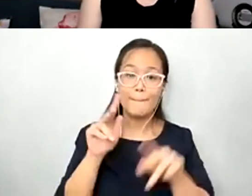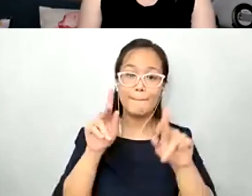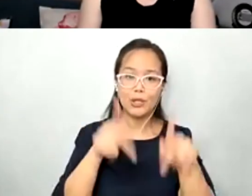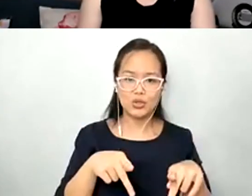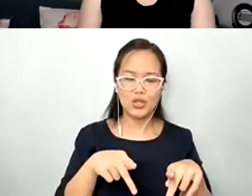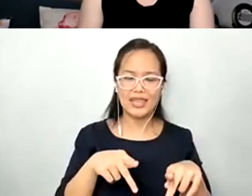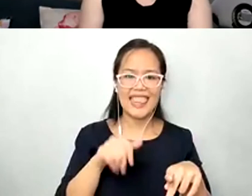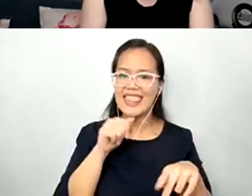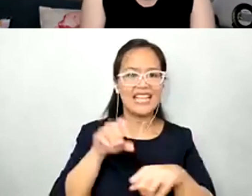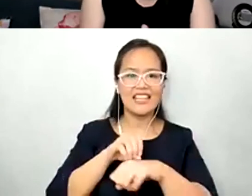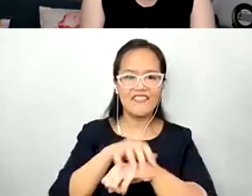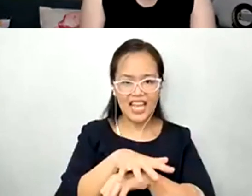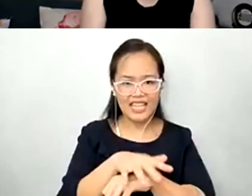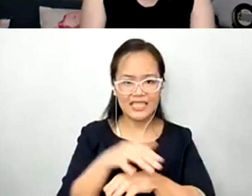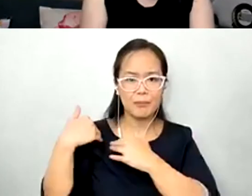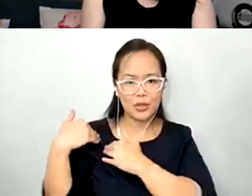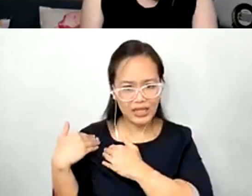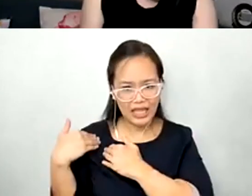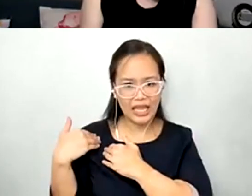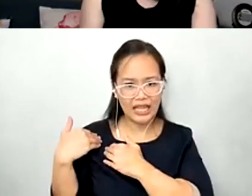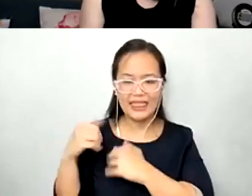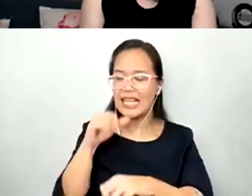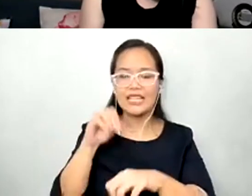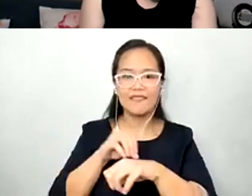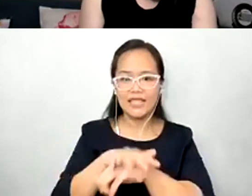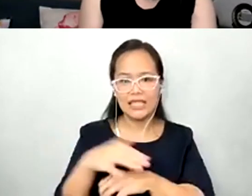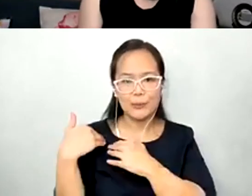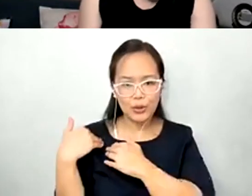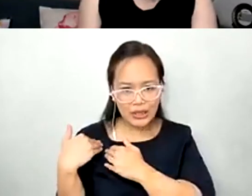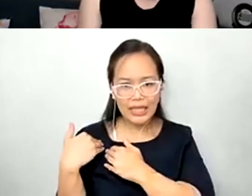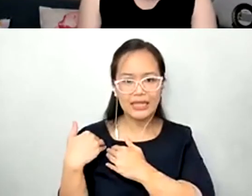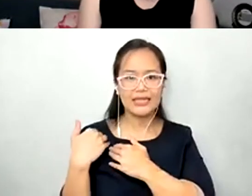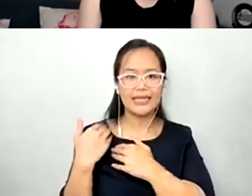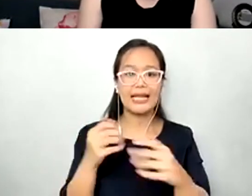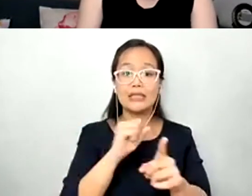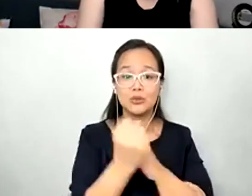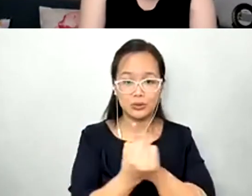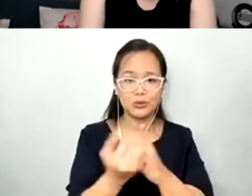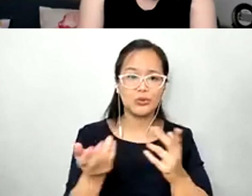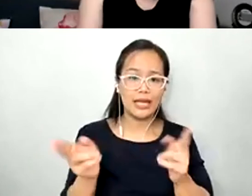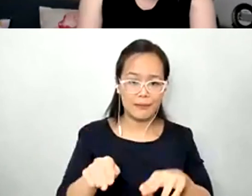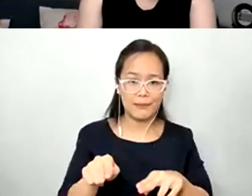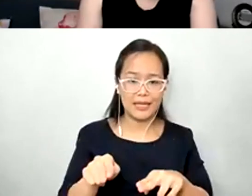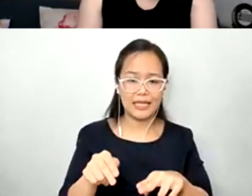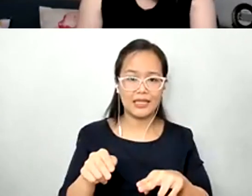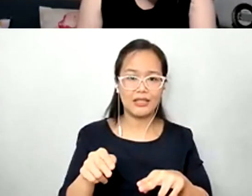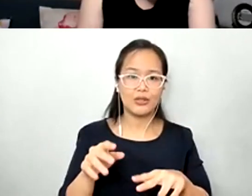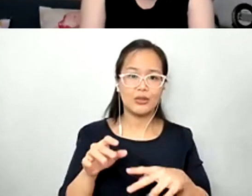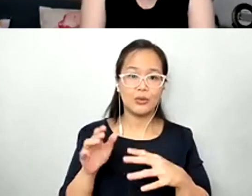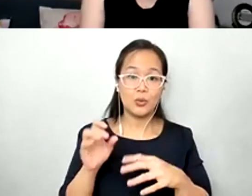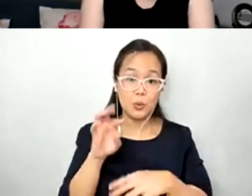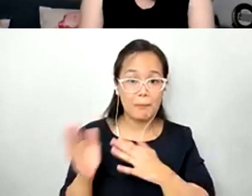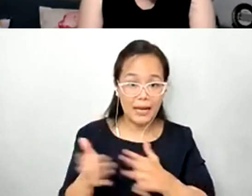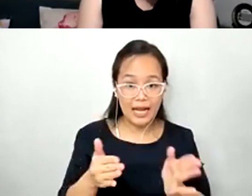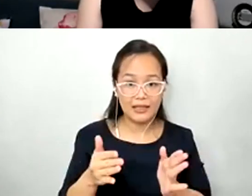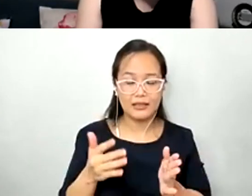who will not gain or be affected by the situation, because that person more or less will be